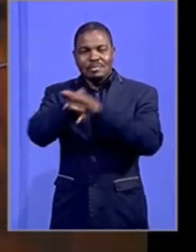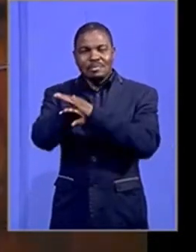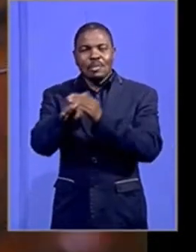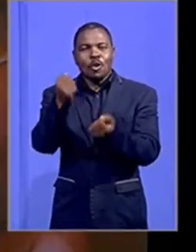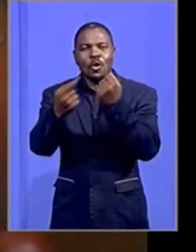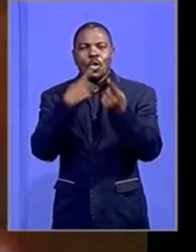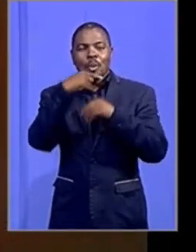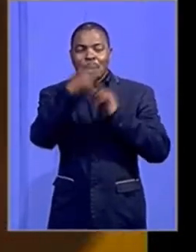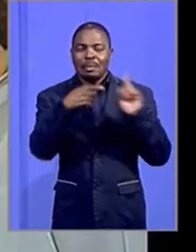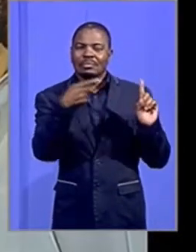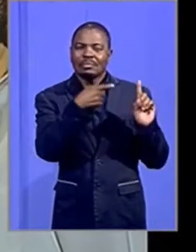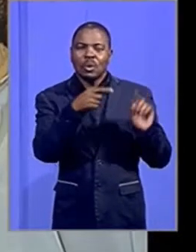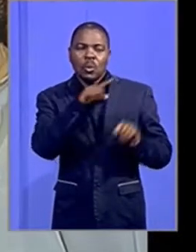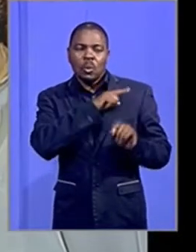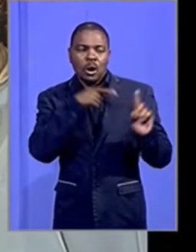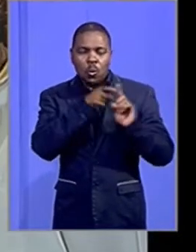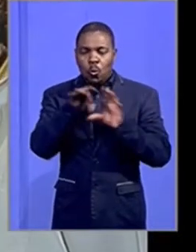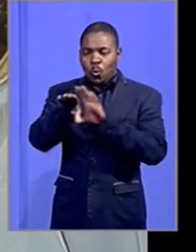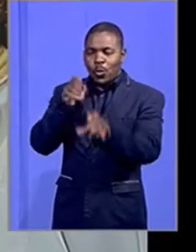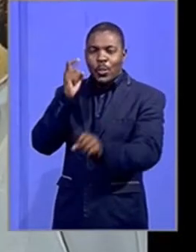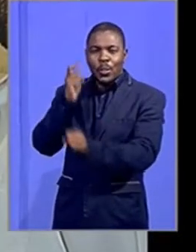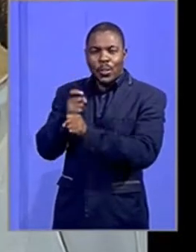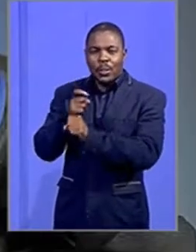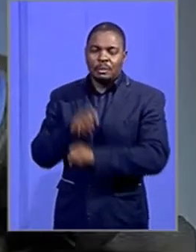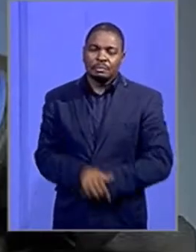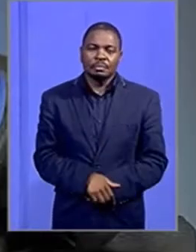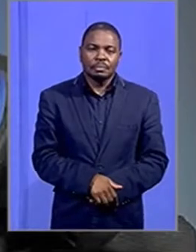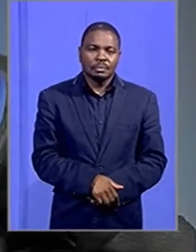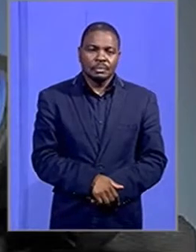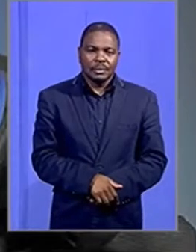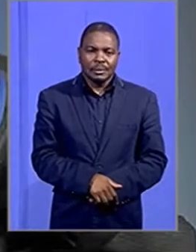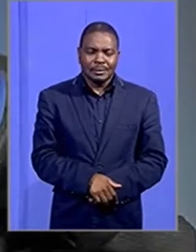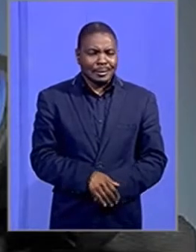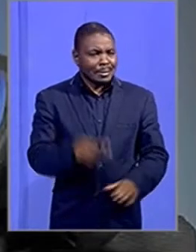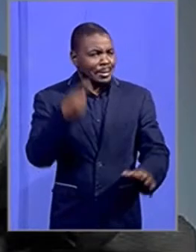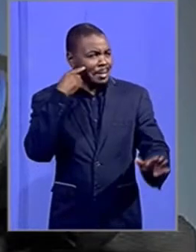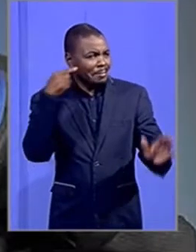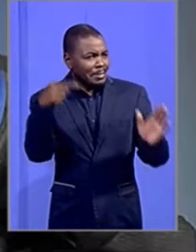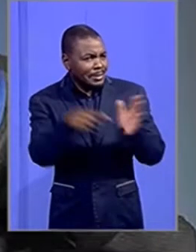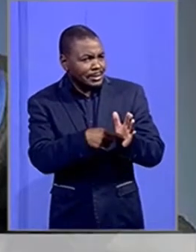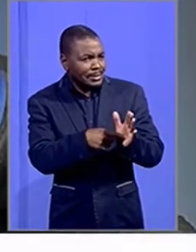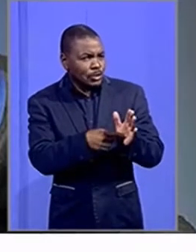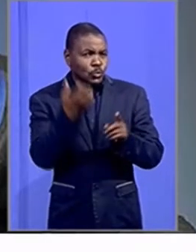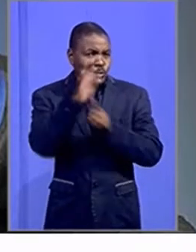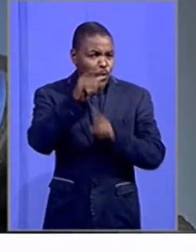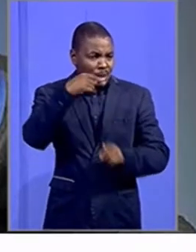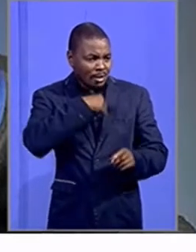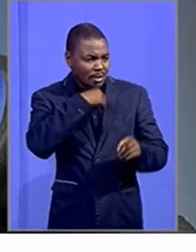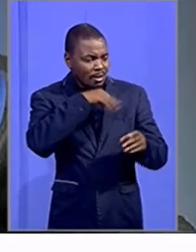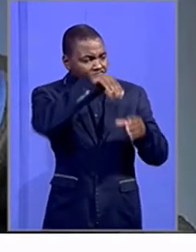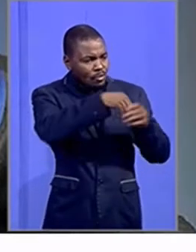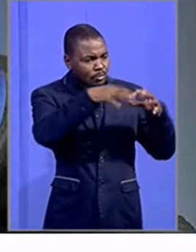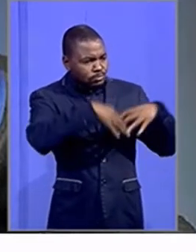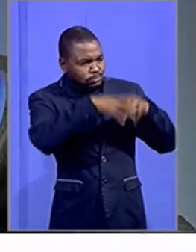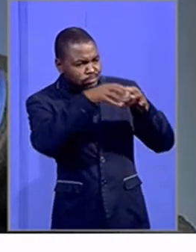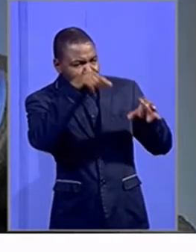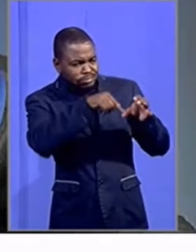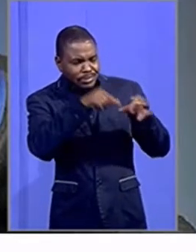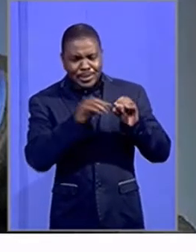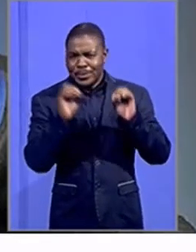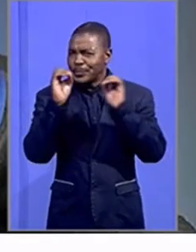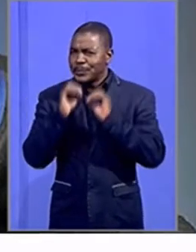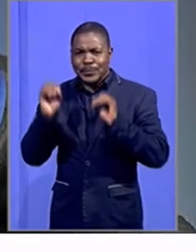Tabane morago ga go gana go metša mantšu a gagwe. There's no evidence at all that I participated in any discussions, and all